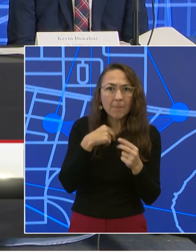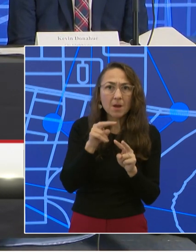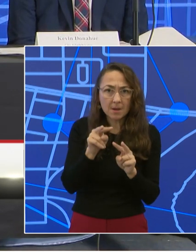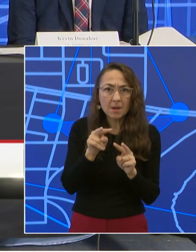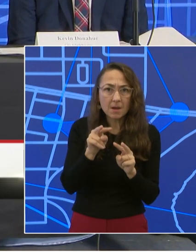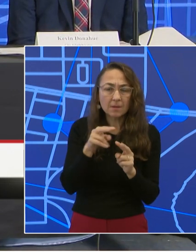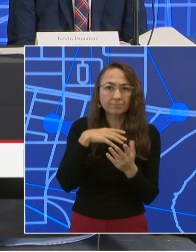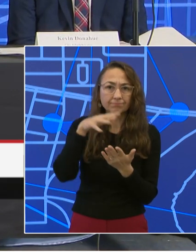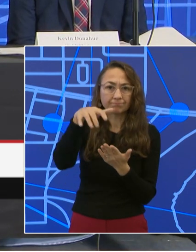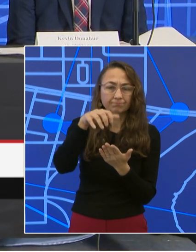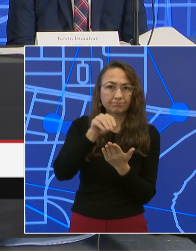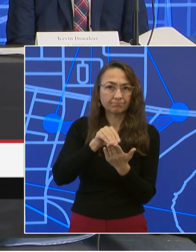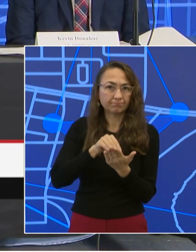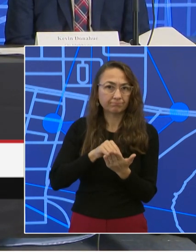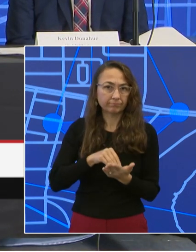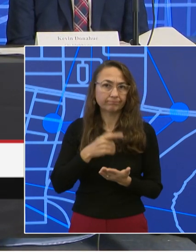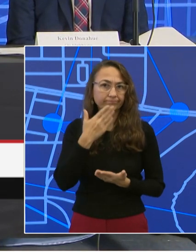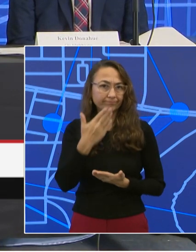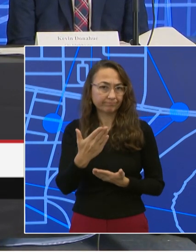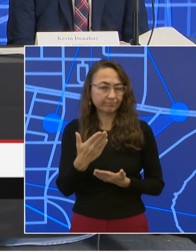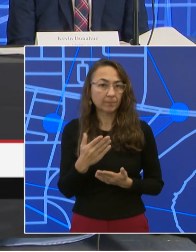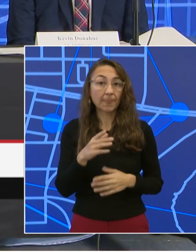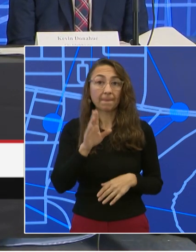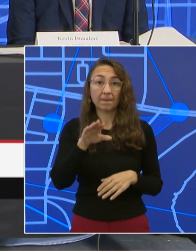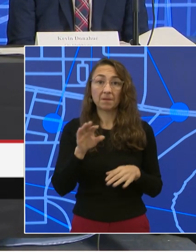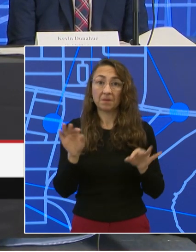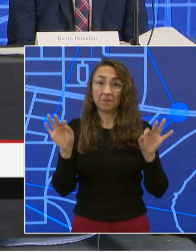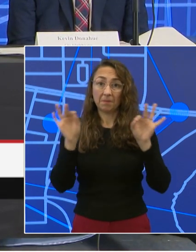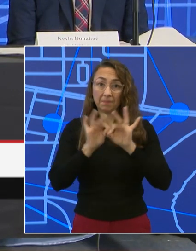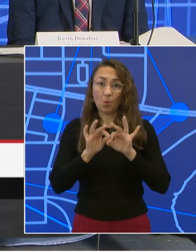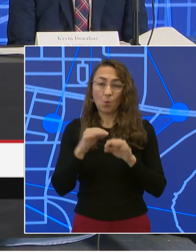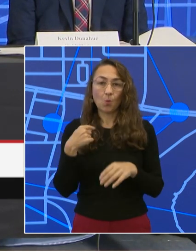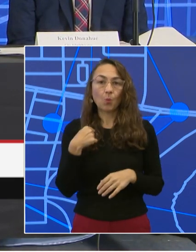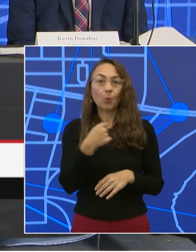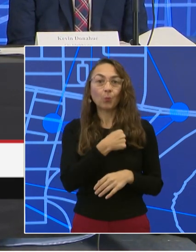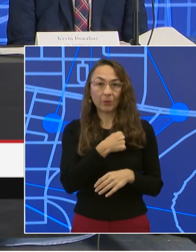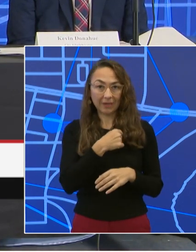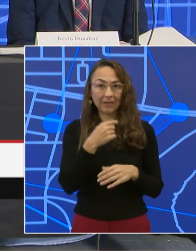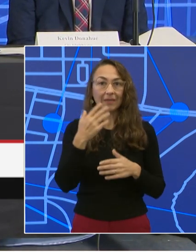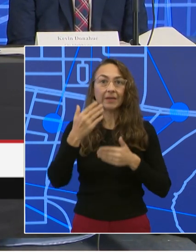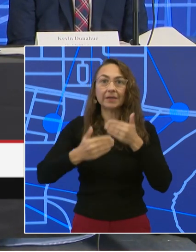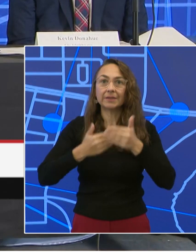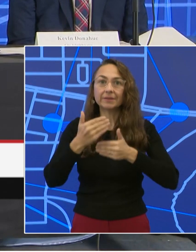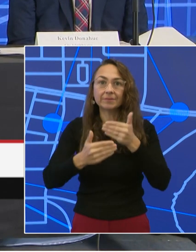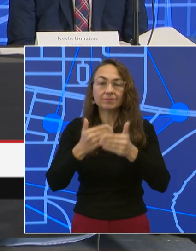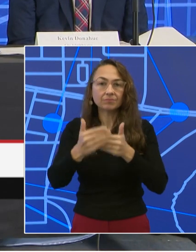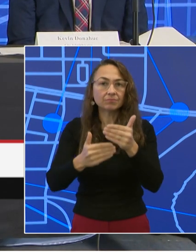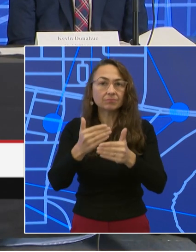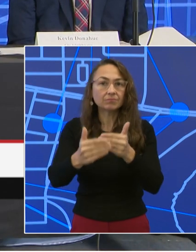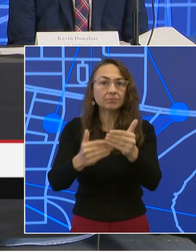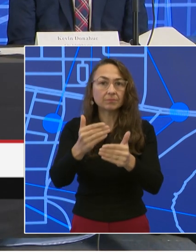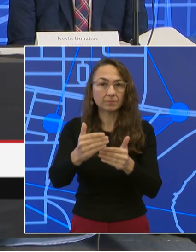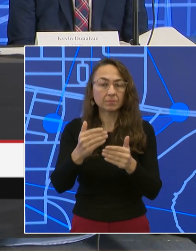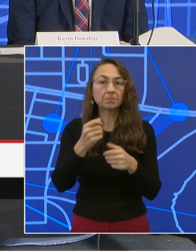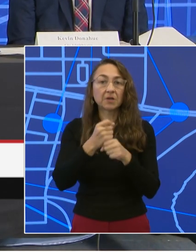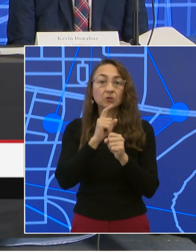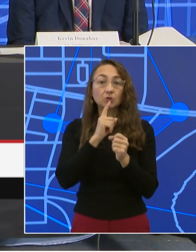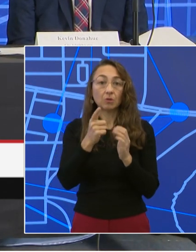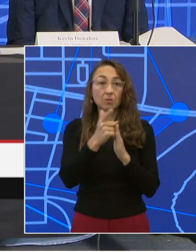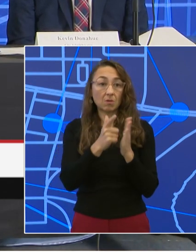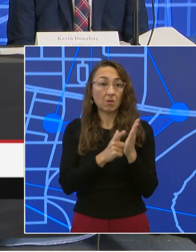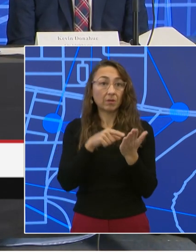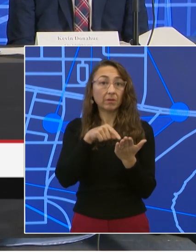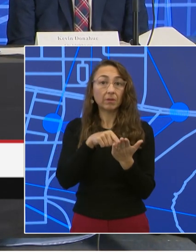community, and how important it is that we have been able to move common sense legislation